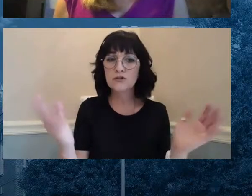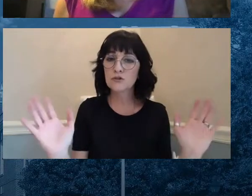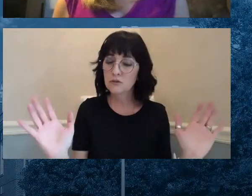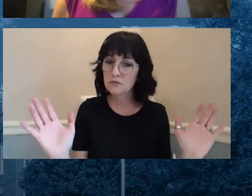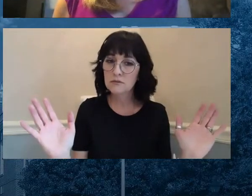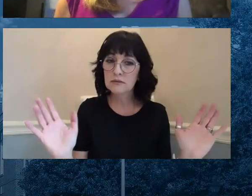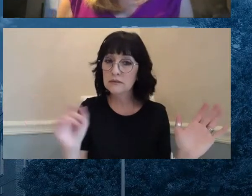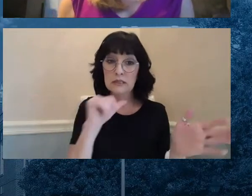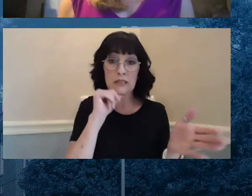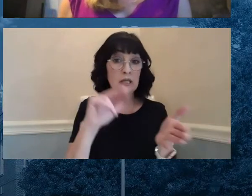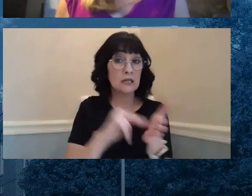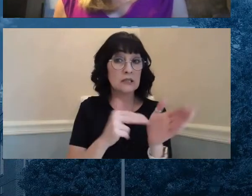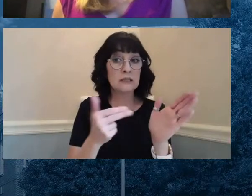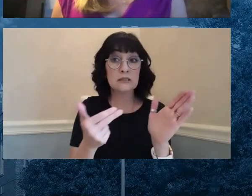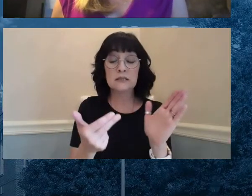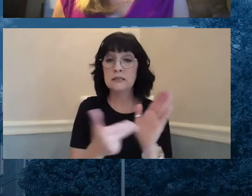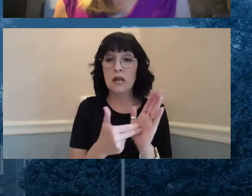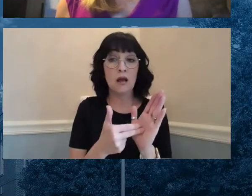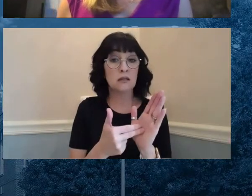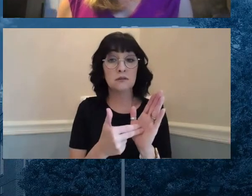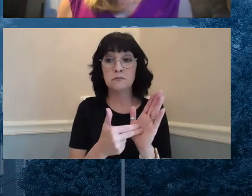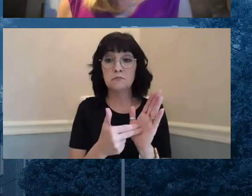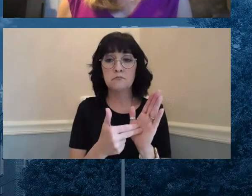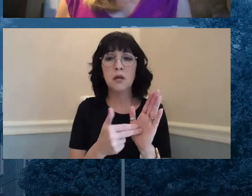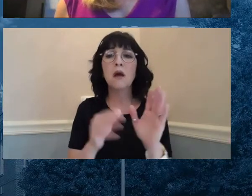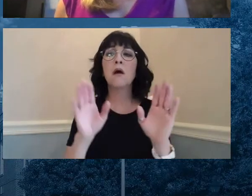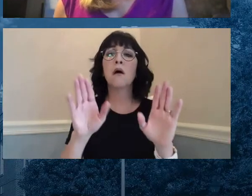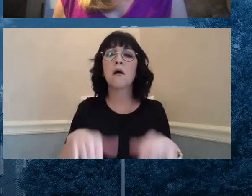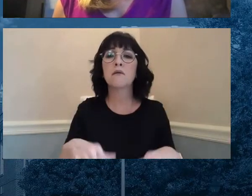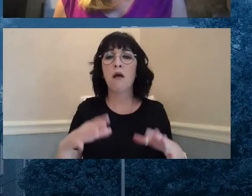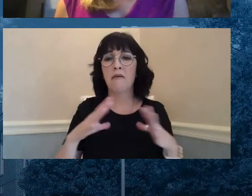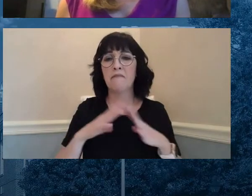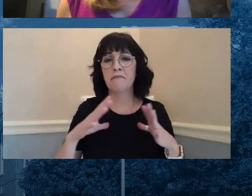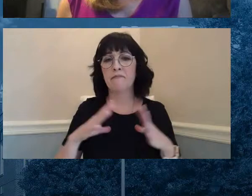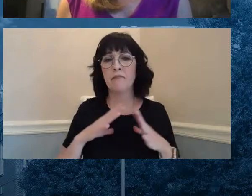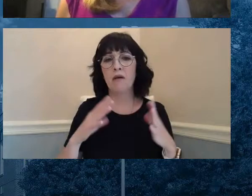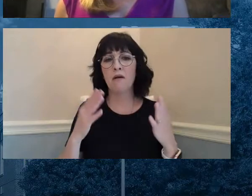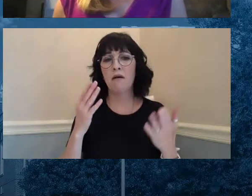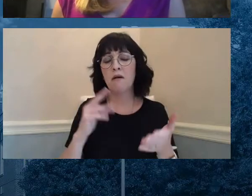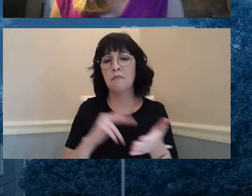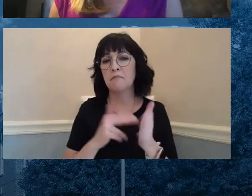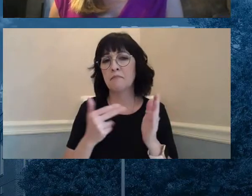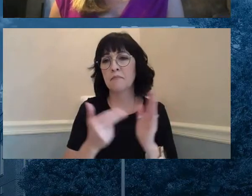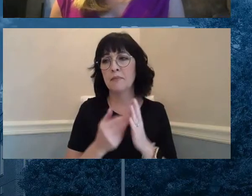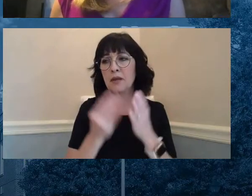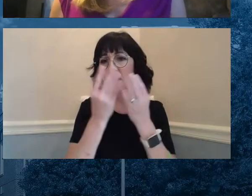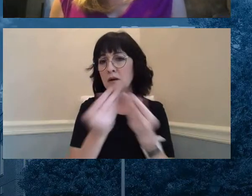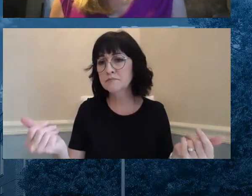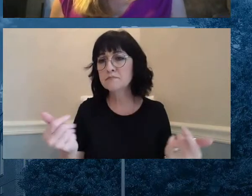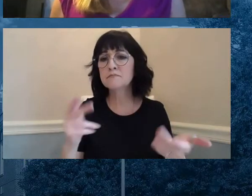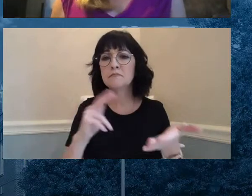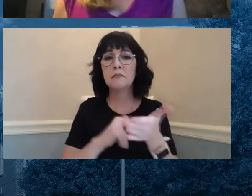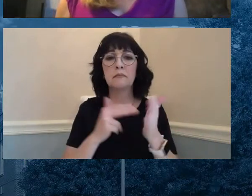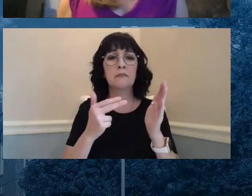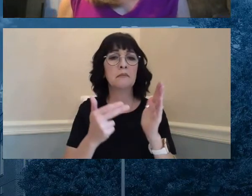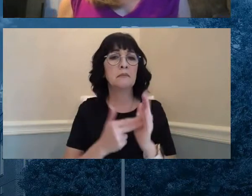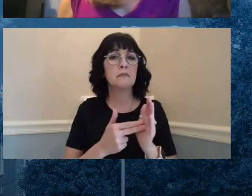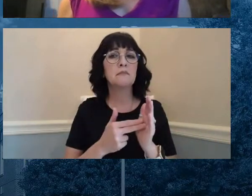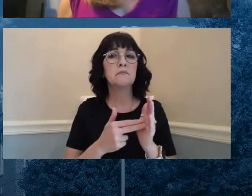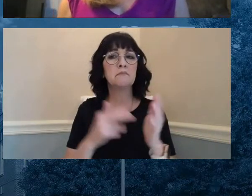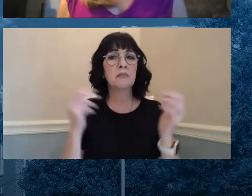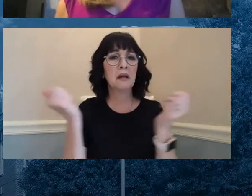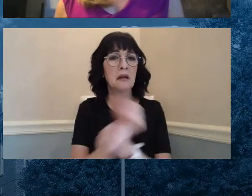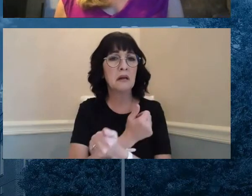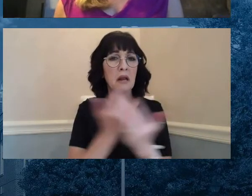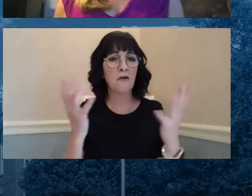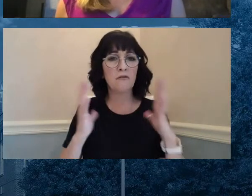that we can, throw caution to the wind, but it's great to have some good news on these indicators. As it relates to